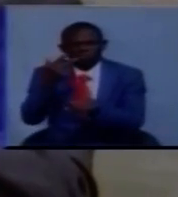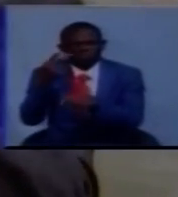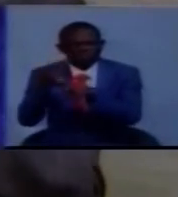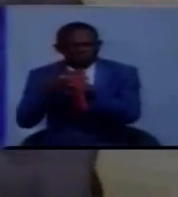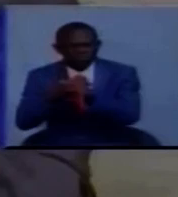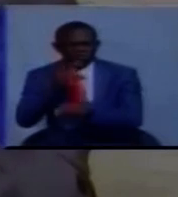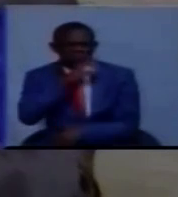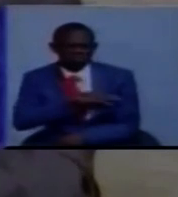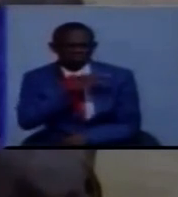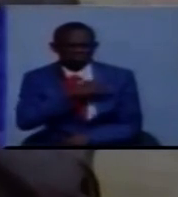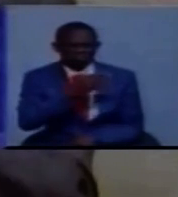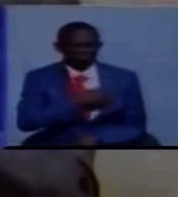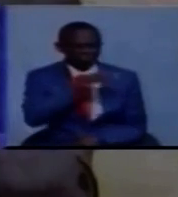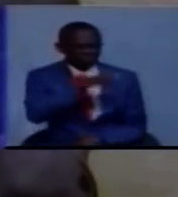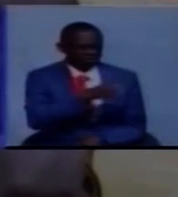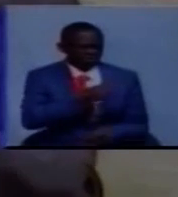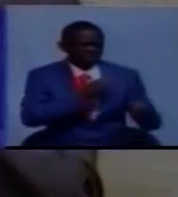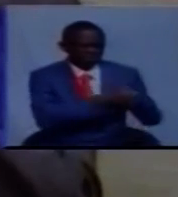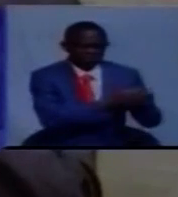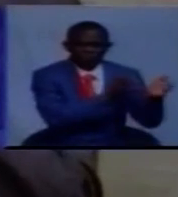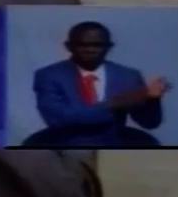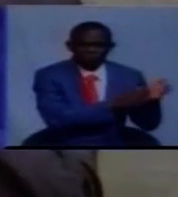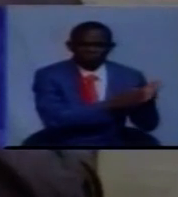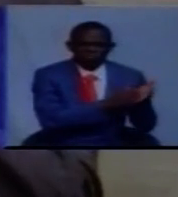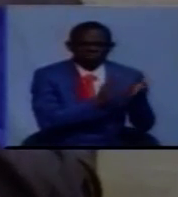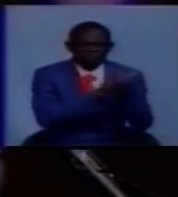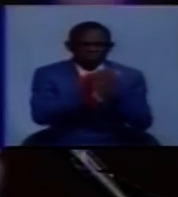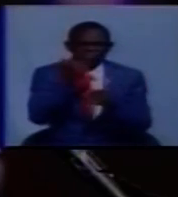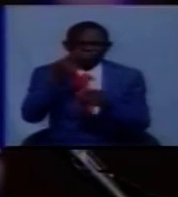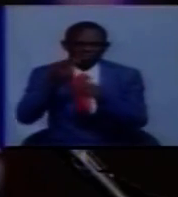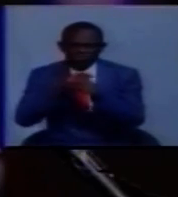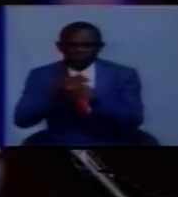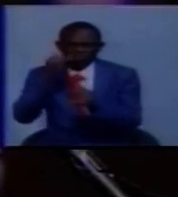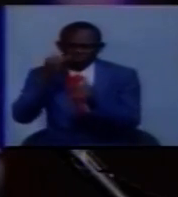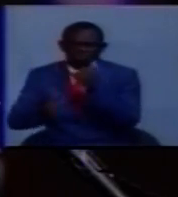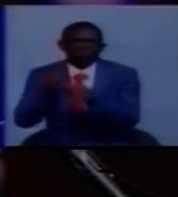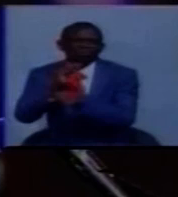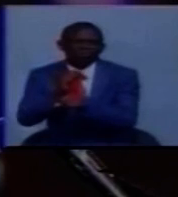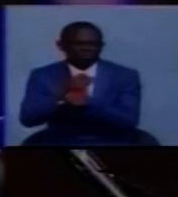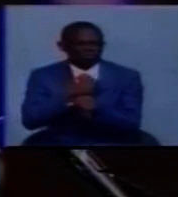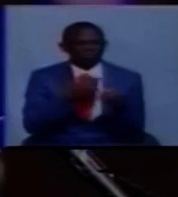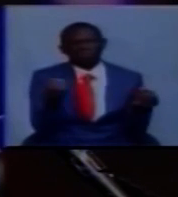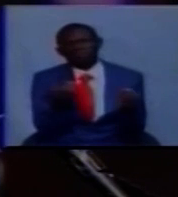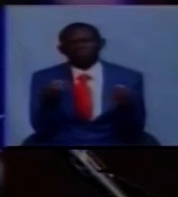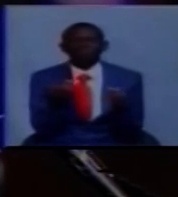to school, you have got no food on your table, you can't plan. Does this in any way push the cost of